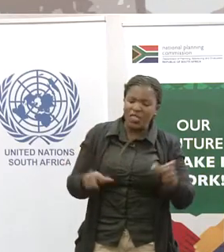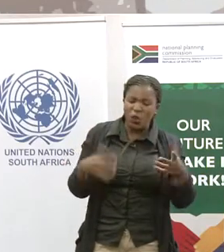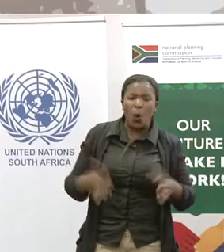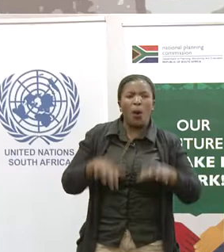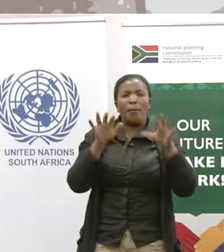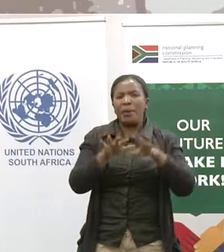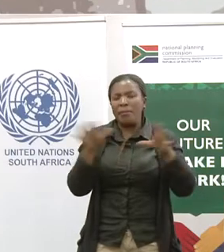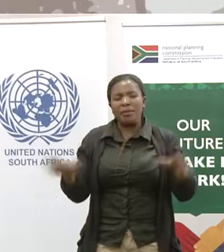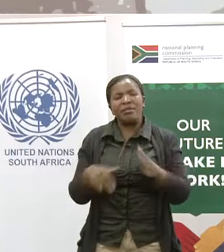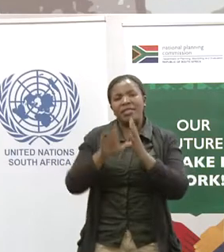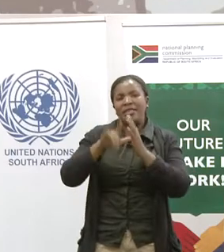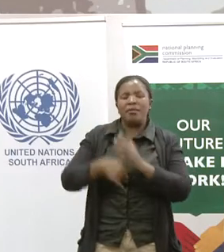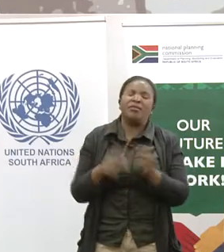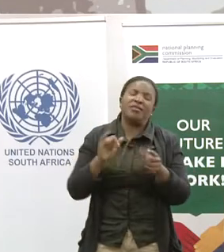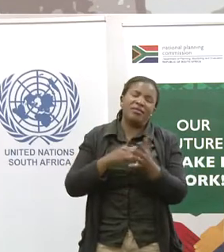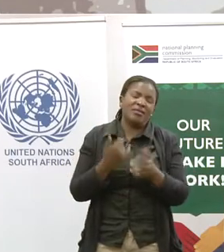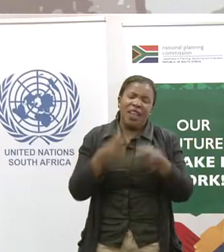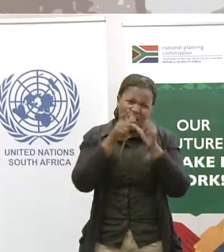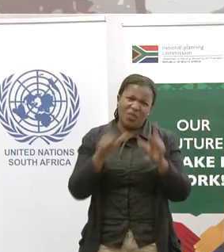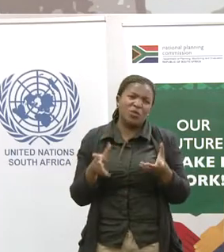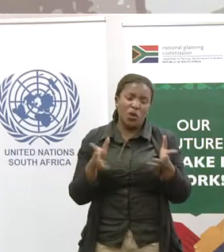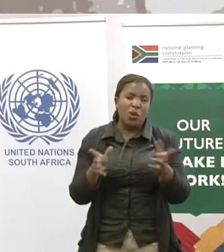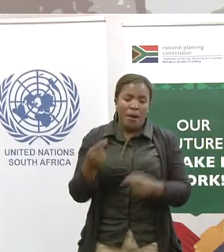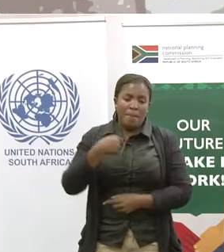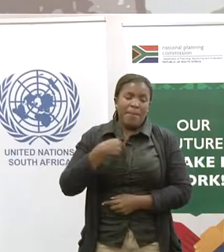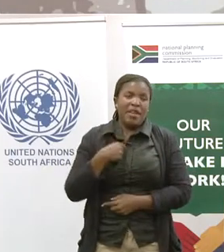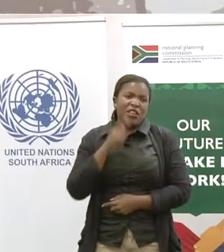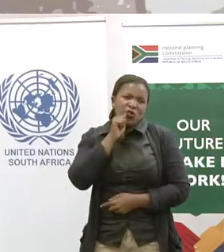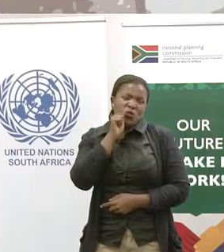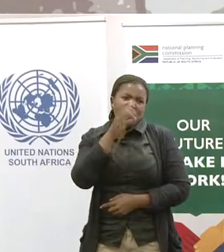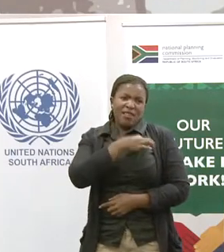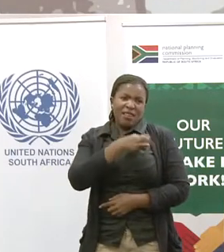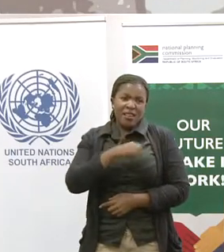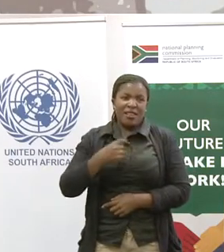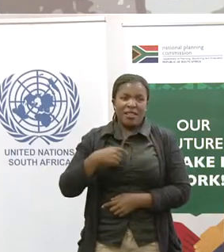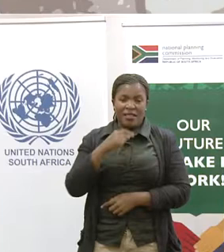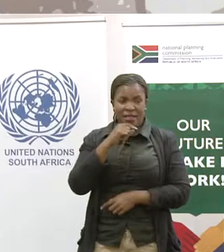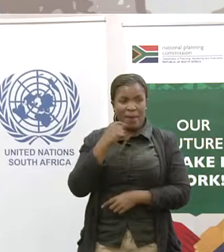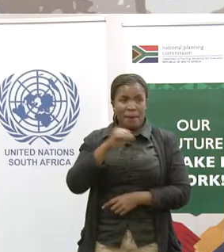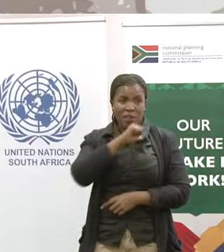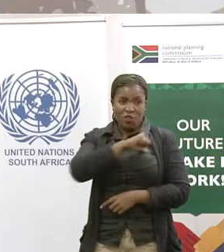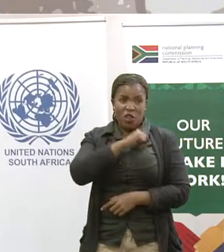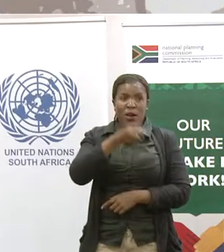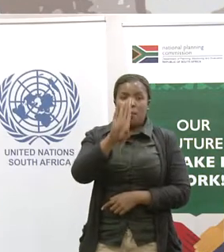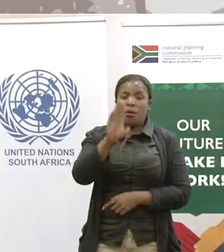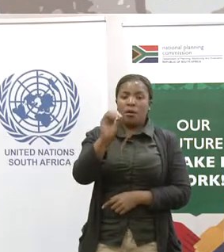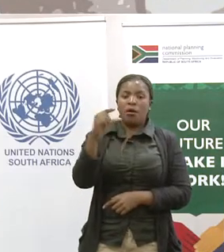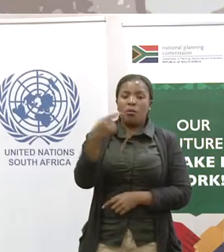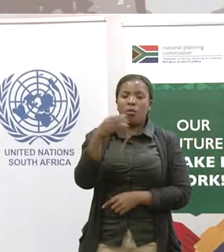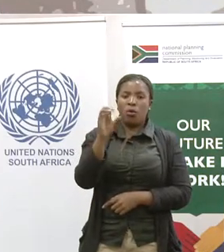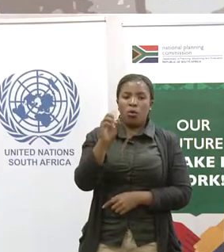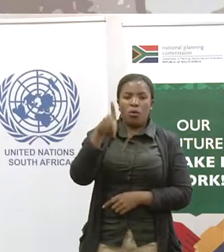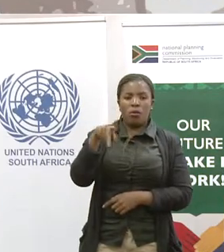a question of language. As a Motswana girl, I just thought I must say, my surname is Bukhubani. That's my